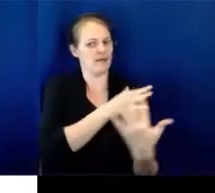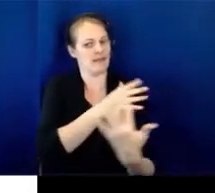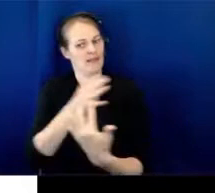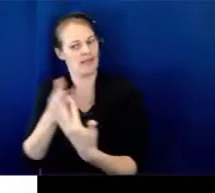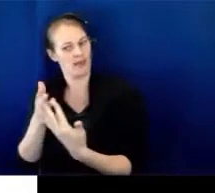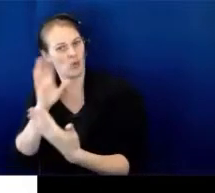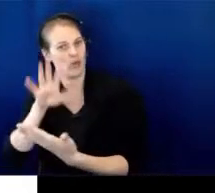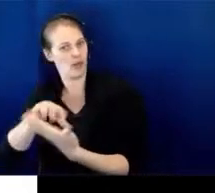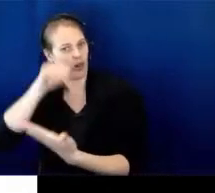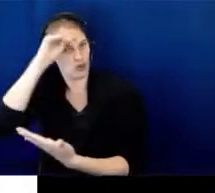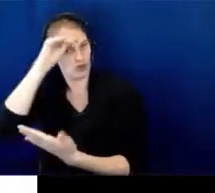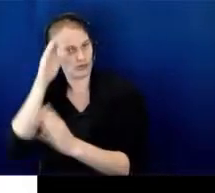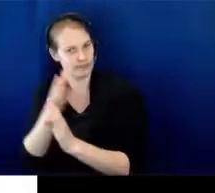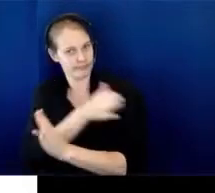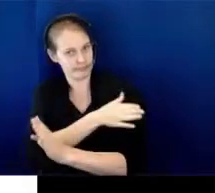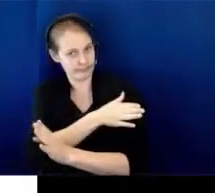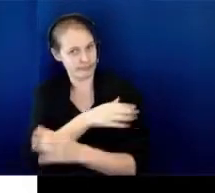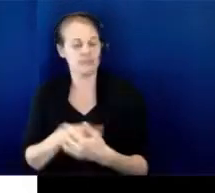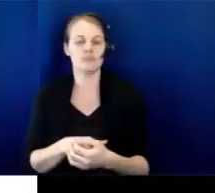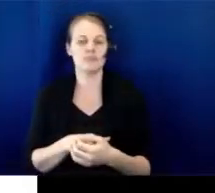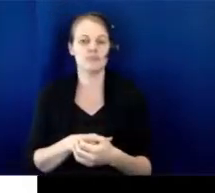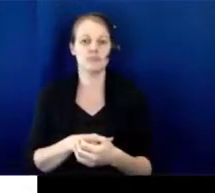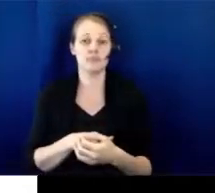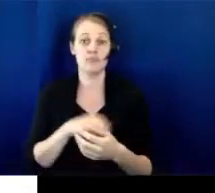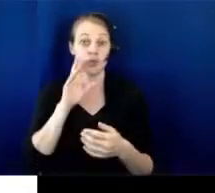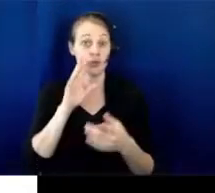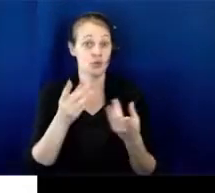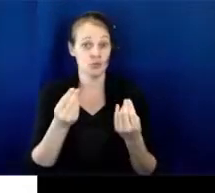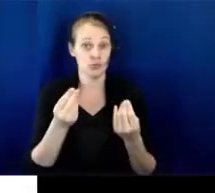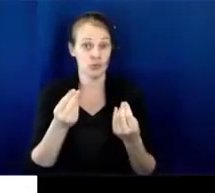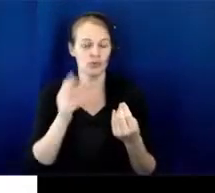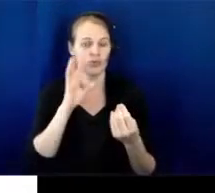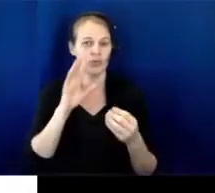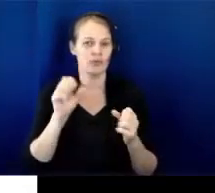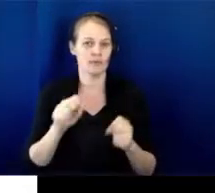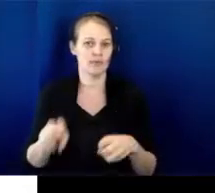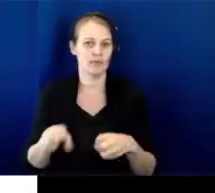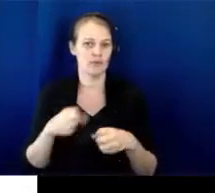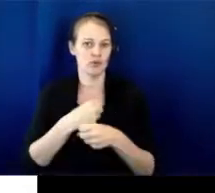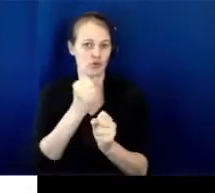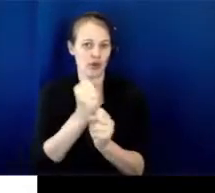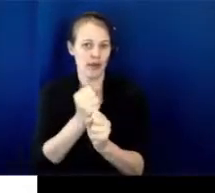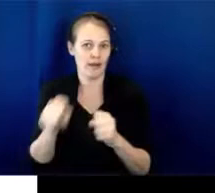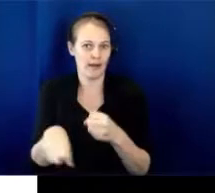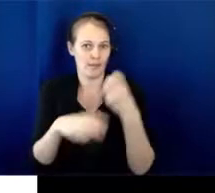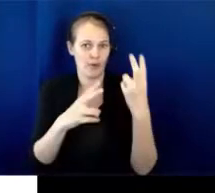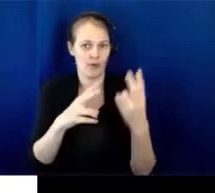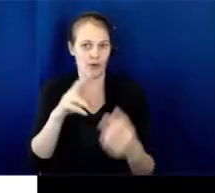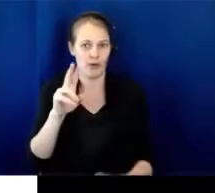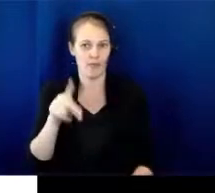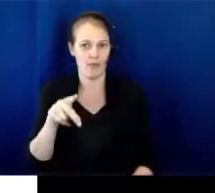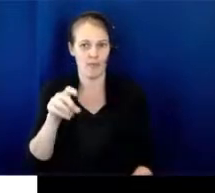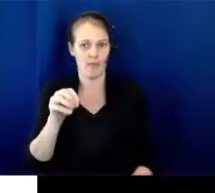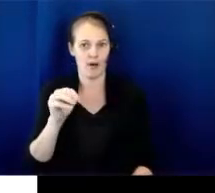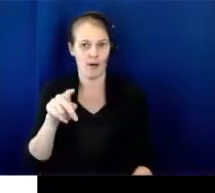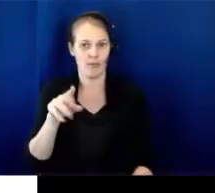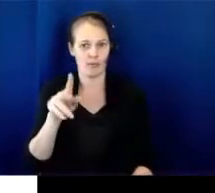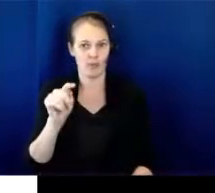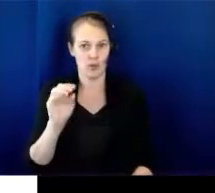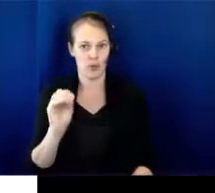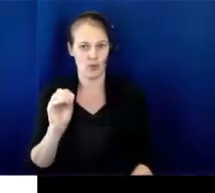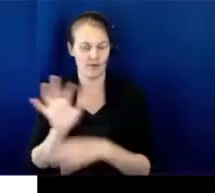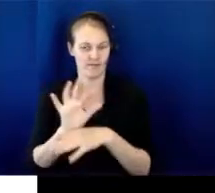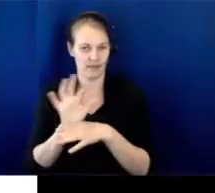So by the end of the day today, you should be able to create and upload a Panopto video, identify some of the best practices for video